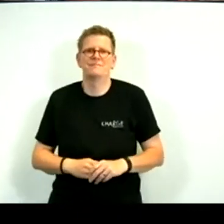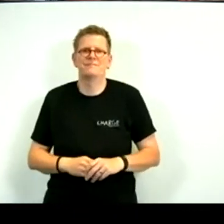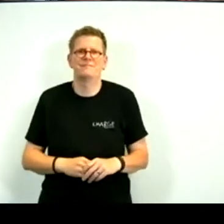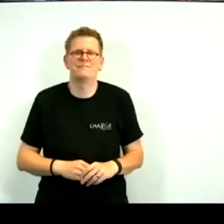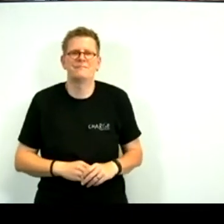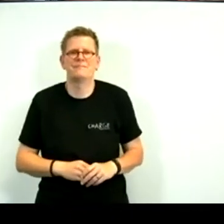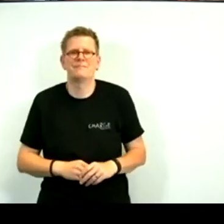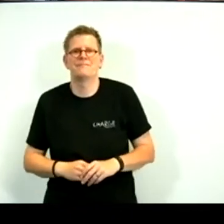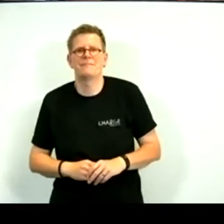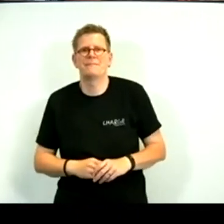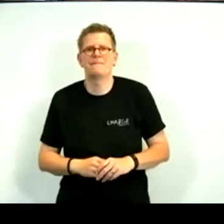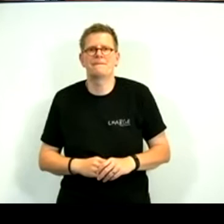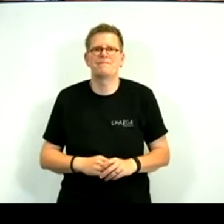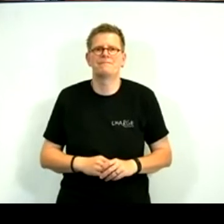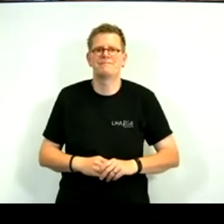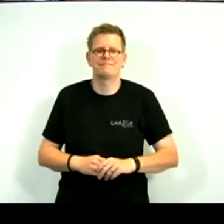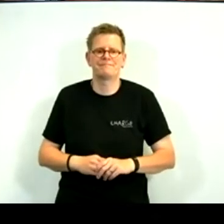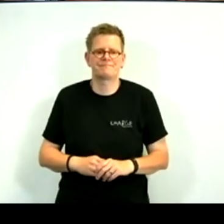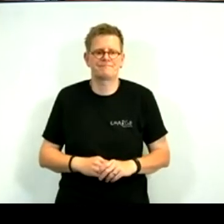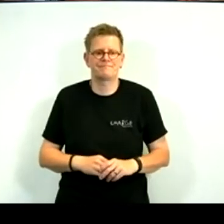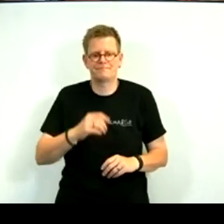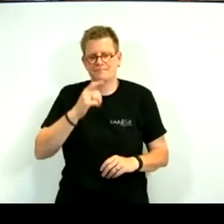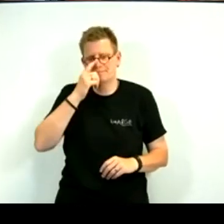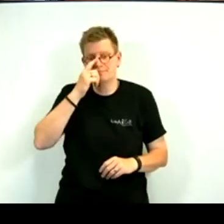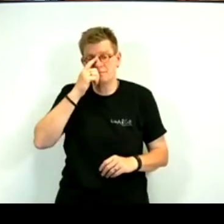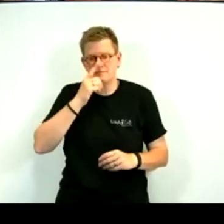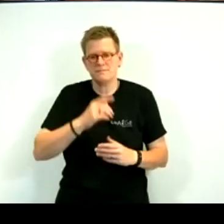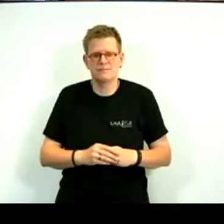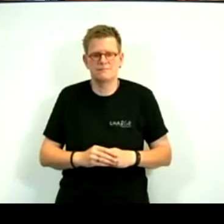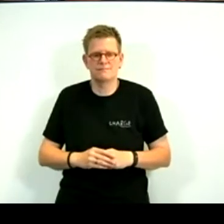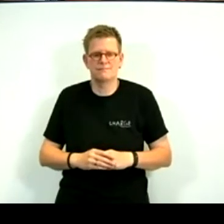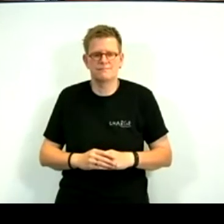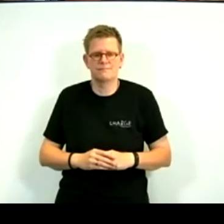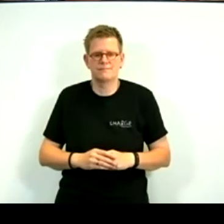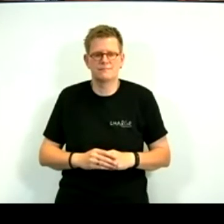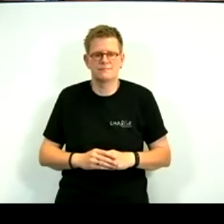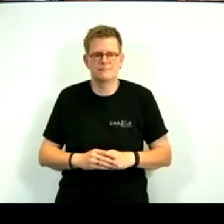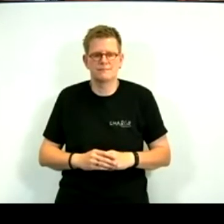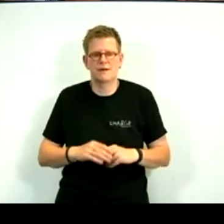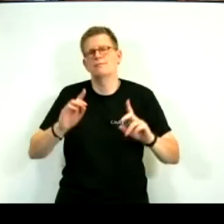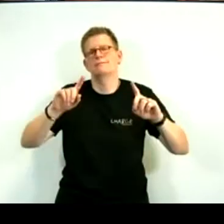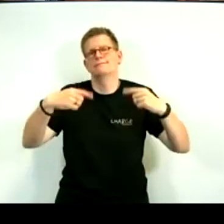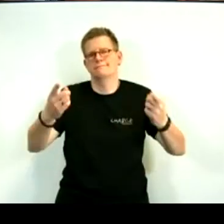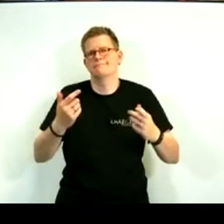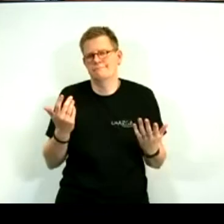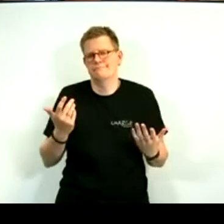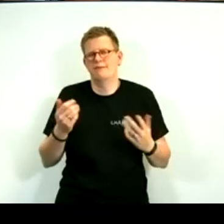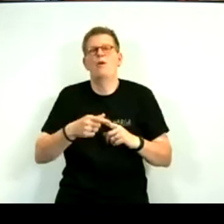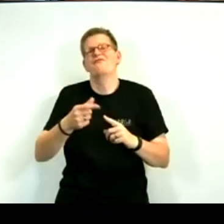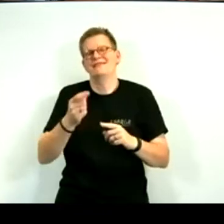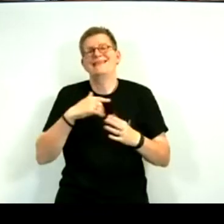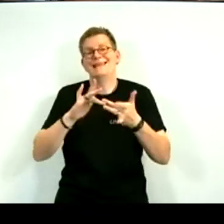The next slide shows that I put this in more as a joke. I found this on the internet. It's a demonstration of visual